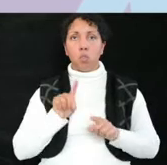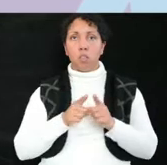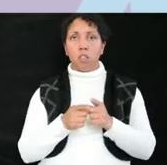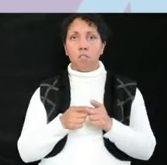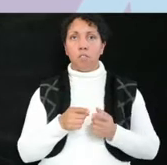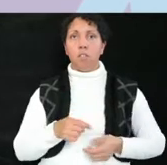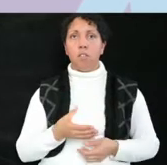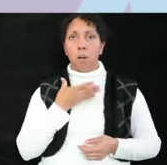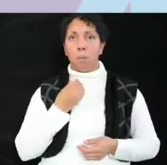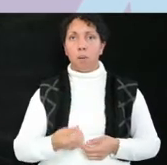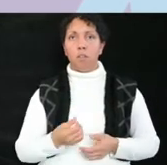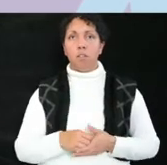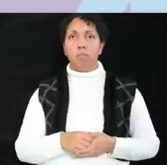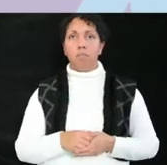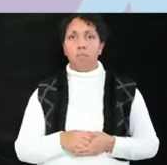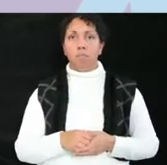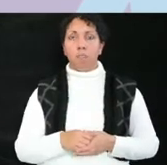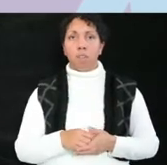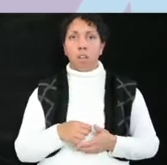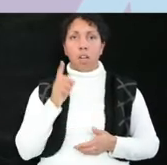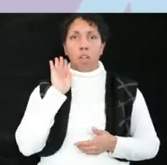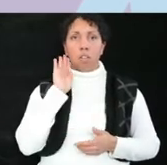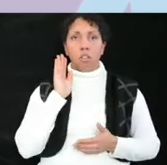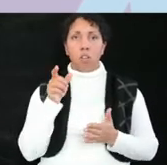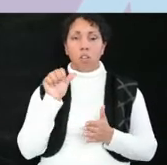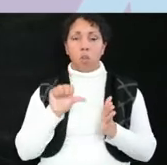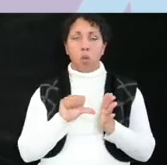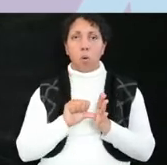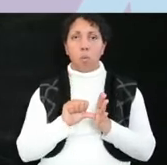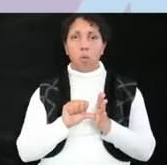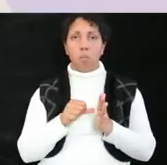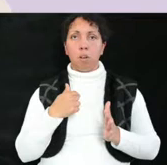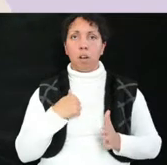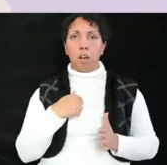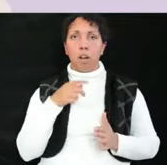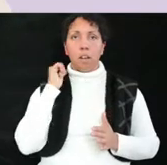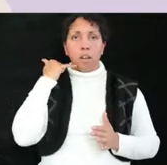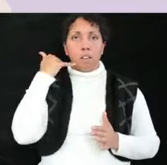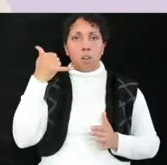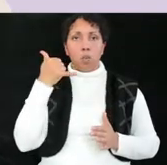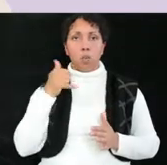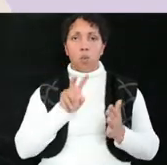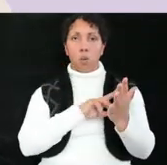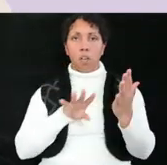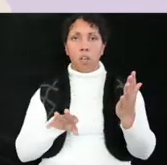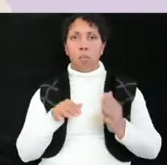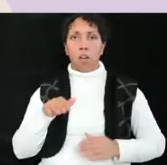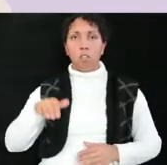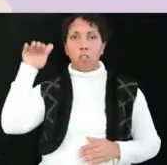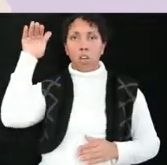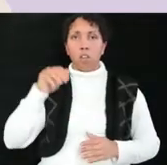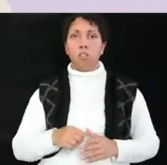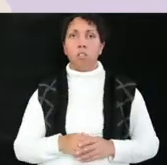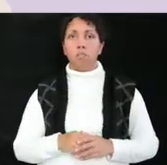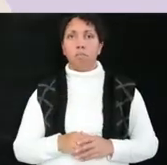advisors. The advisor then tells me about the problem and I can contact the child. I see. If I got in touch with